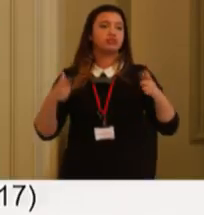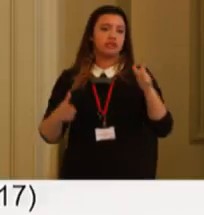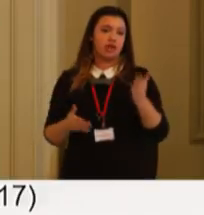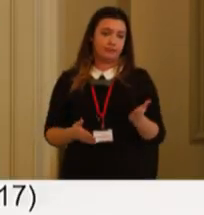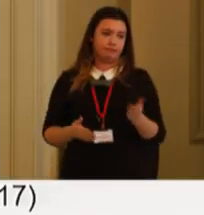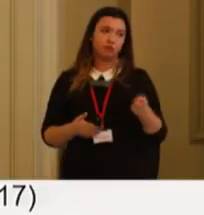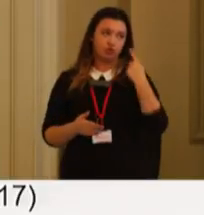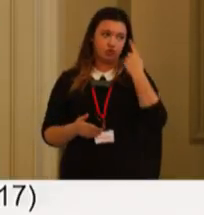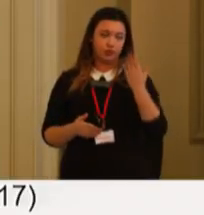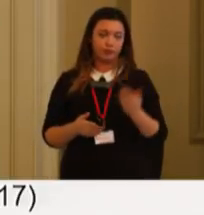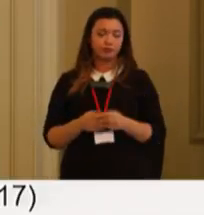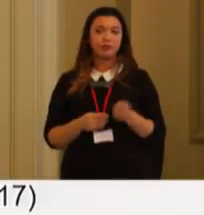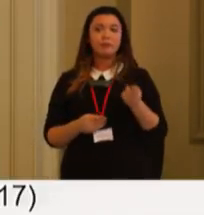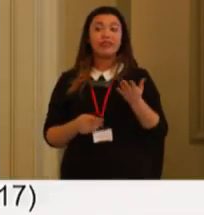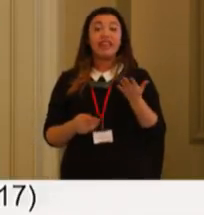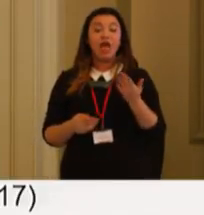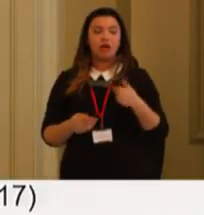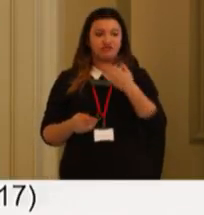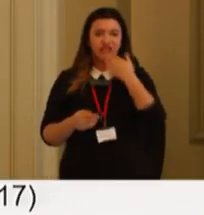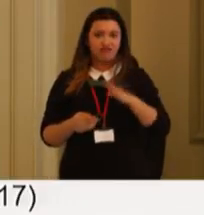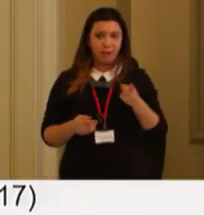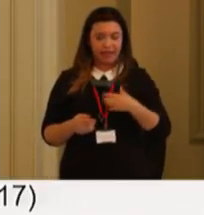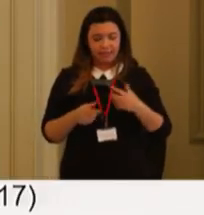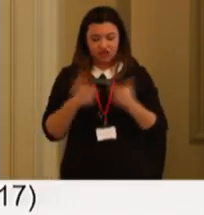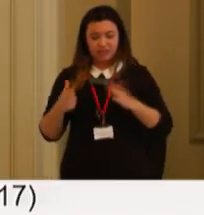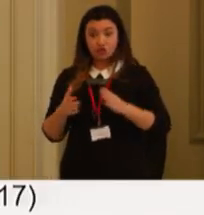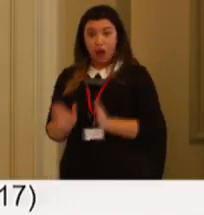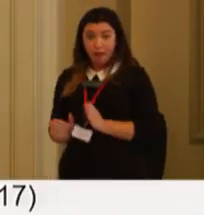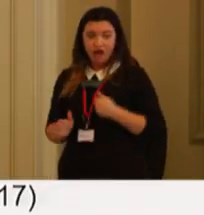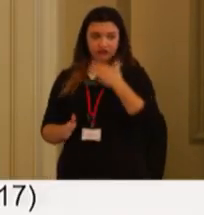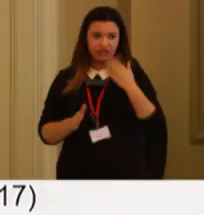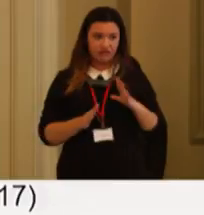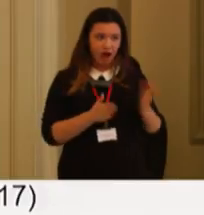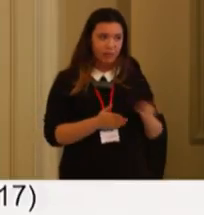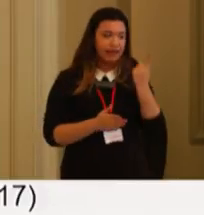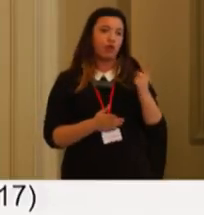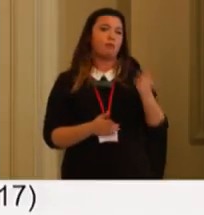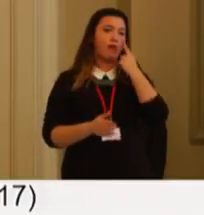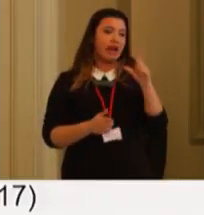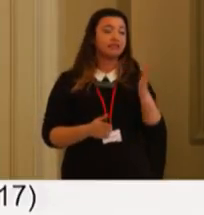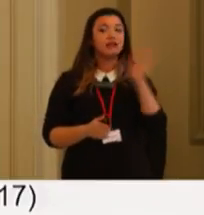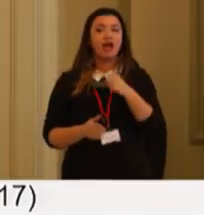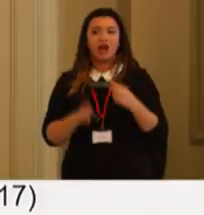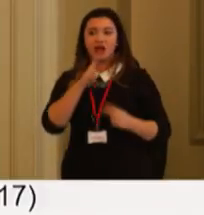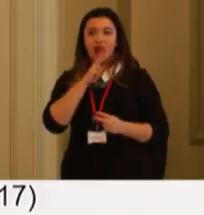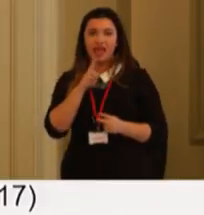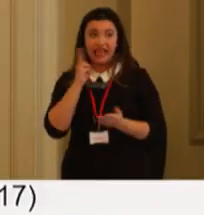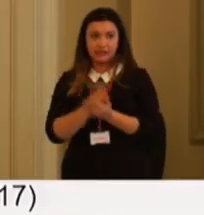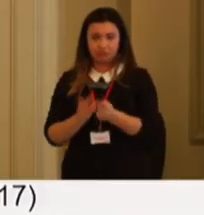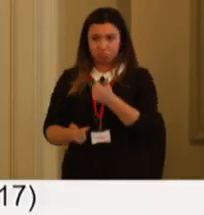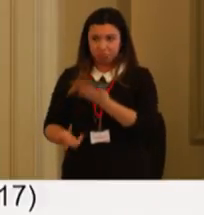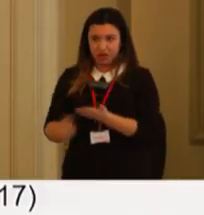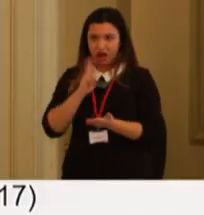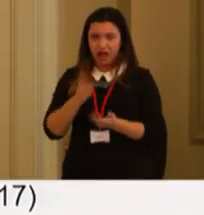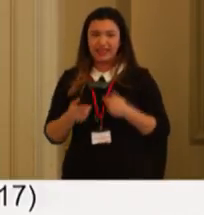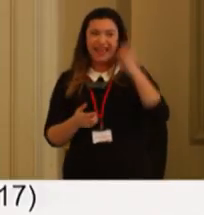sort of things do they do to feel more empowered? What are some of the opportunities and resources that they have at their